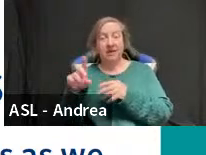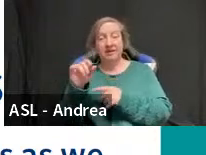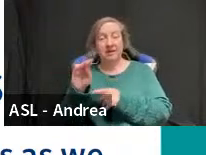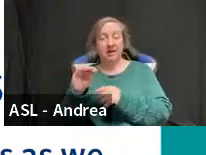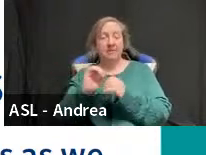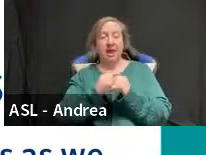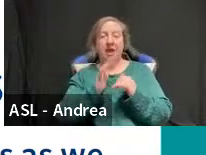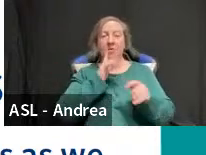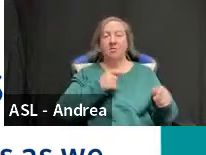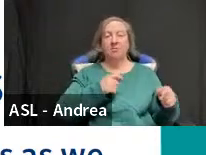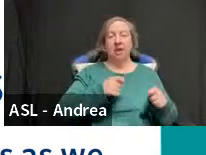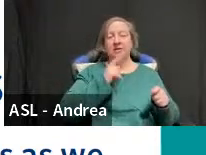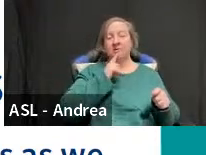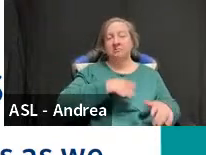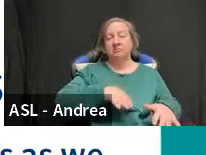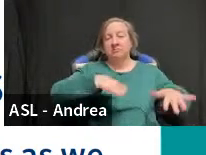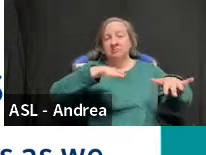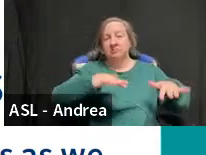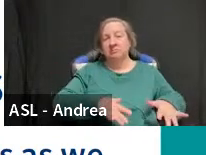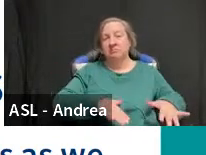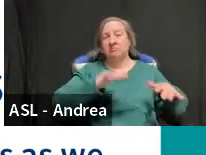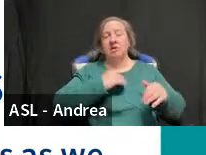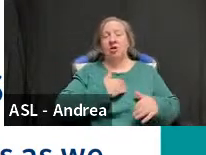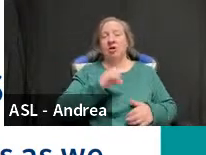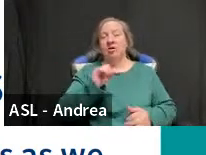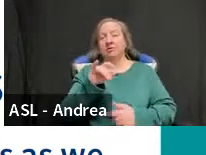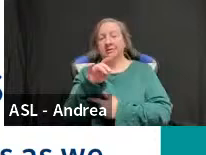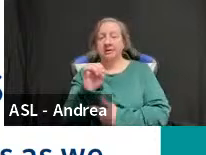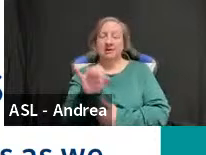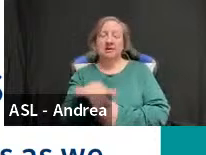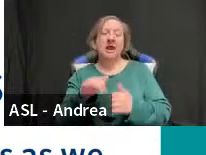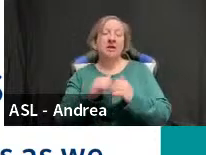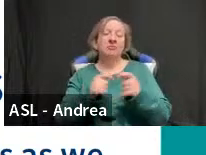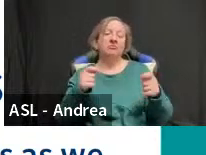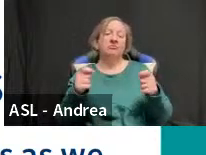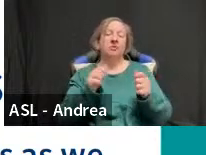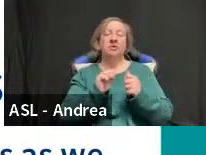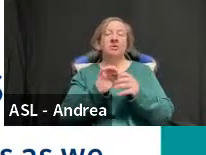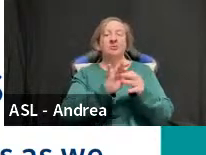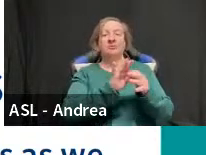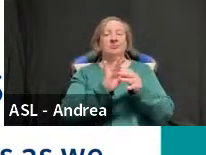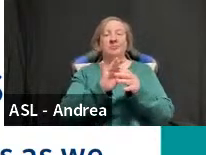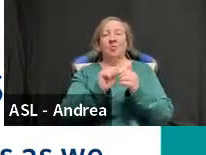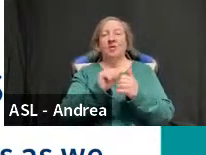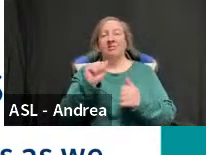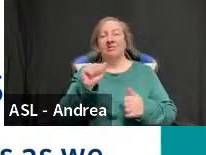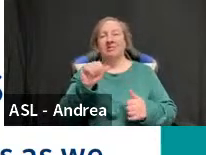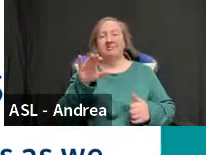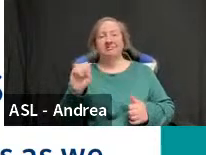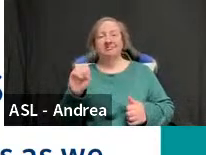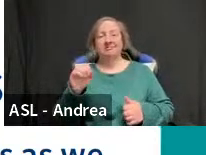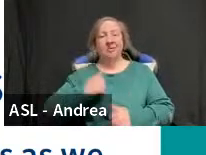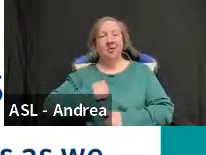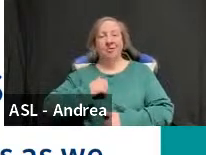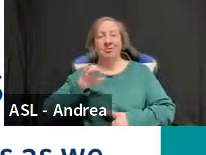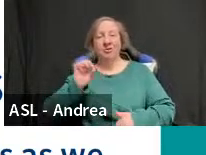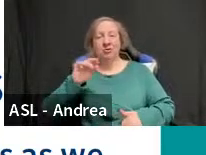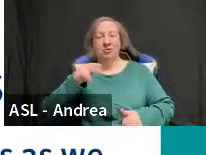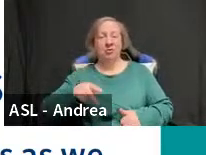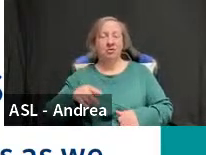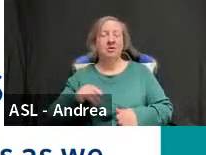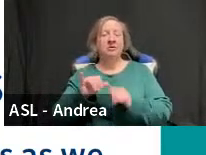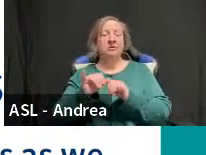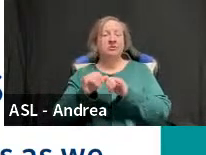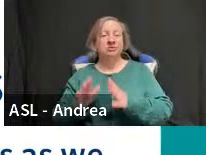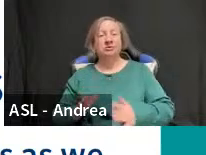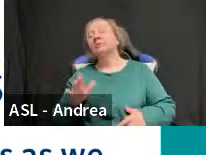site, and coordinate that information with the Army Corps. Now, we know that that our